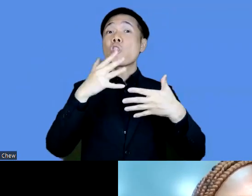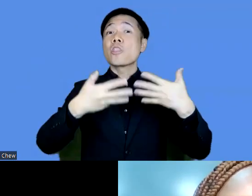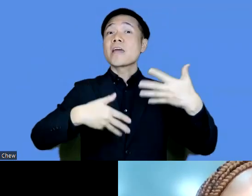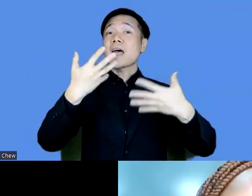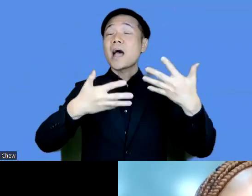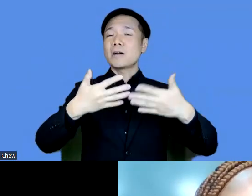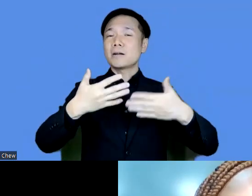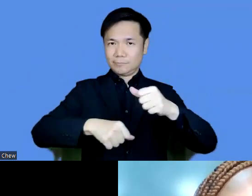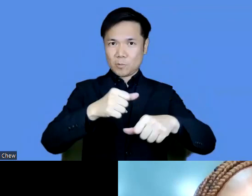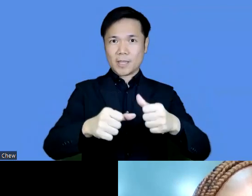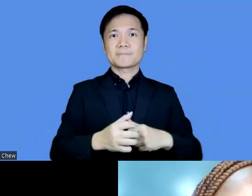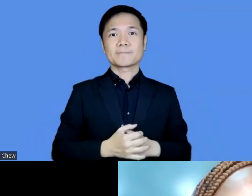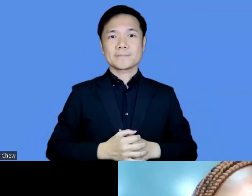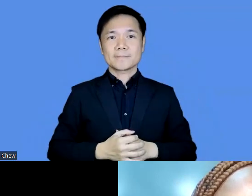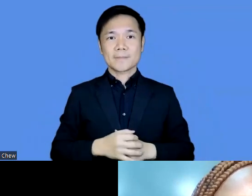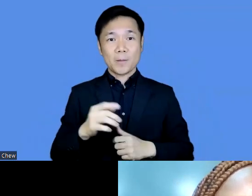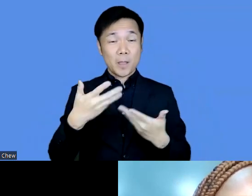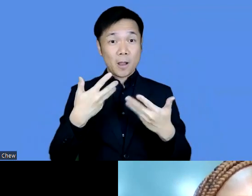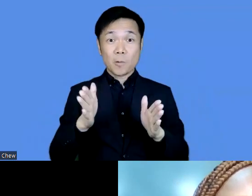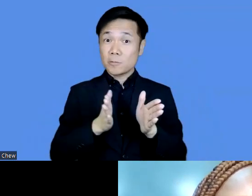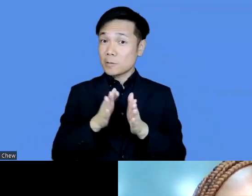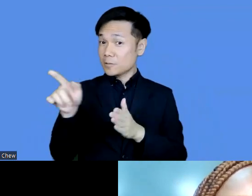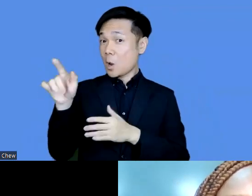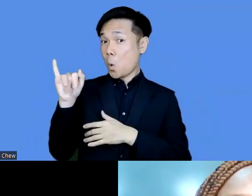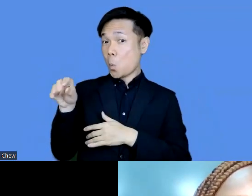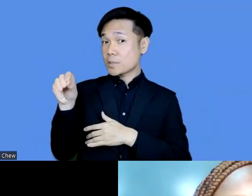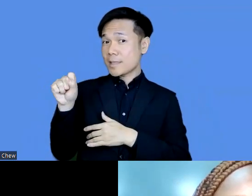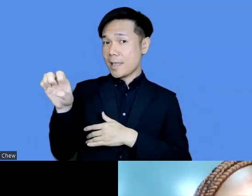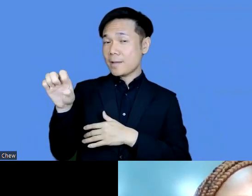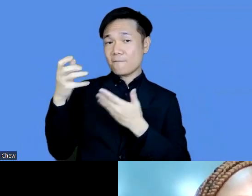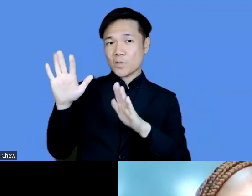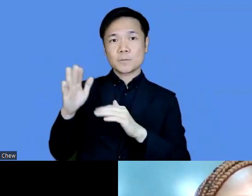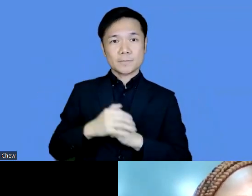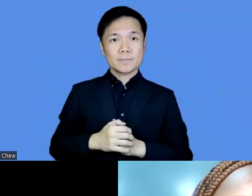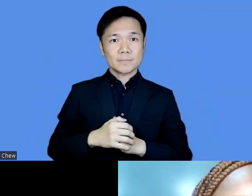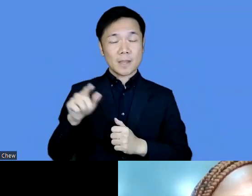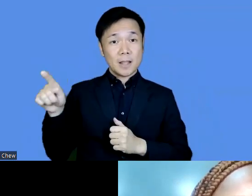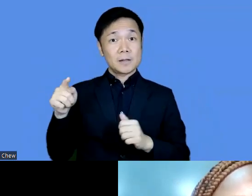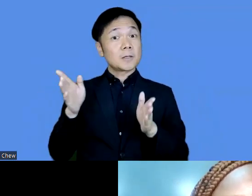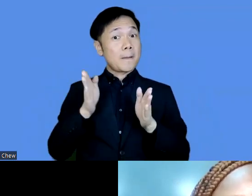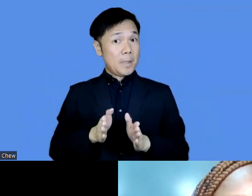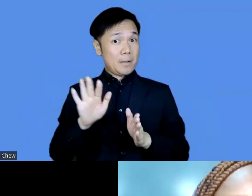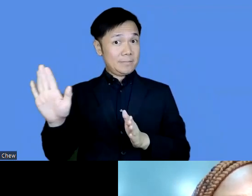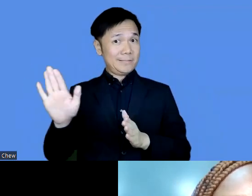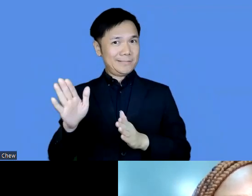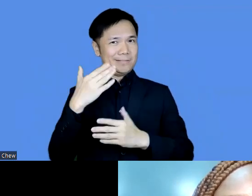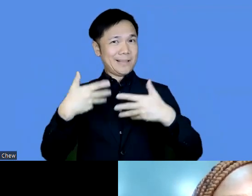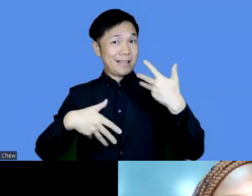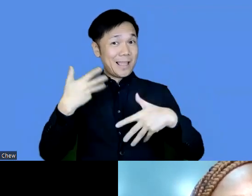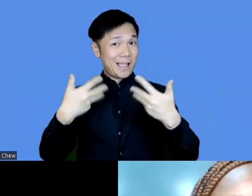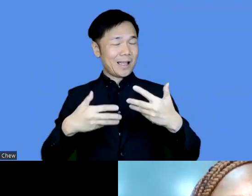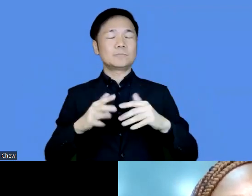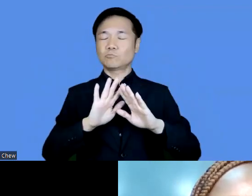levels. You've also mentioned it, Jose. Now we are talking about citizen-generated data as a